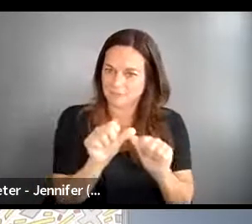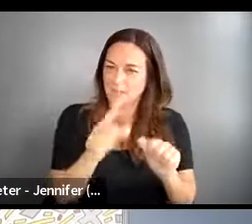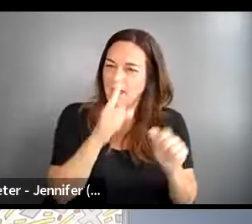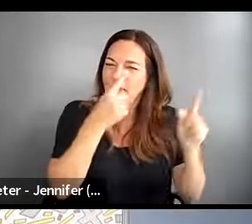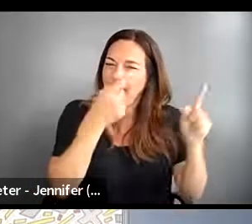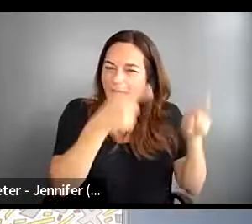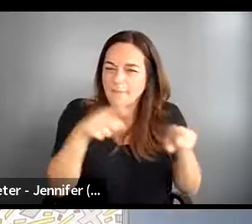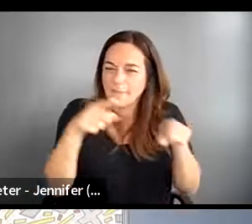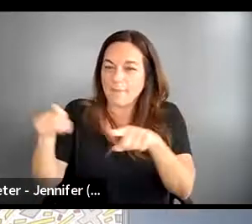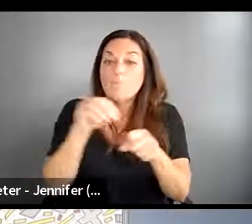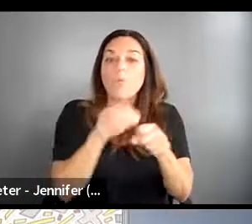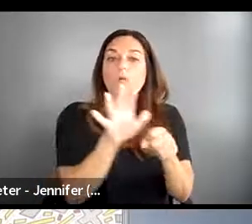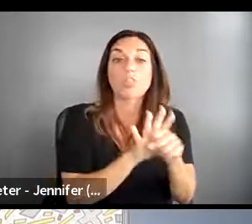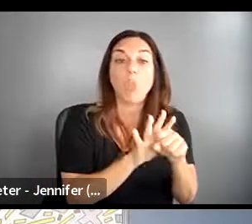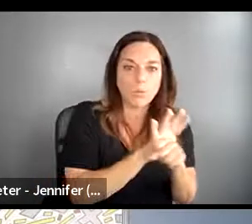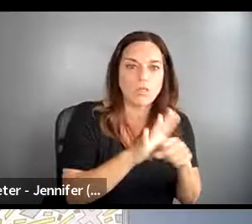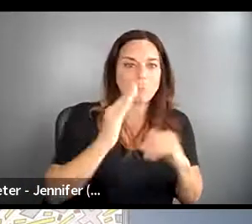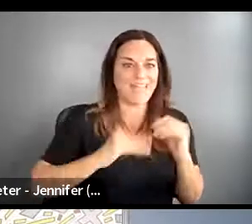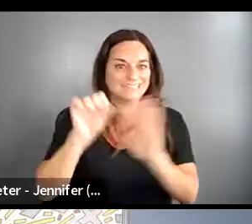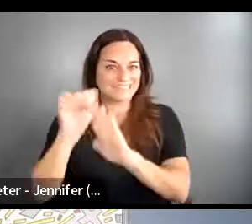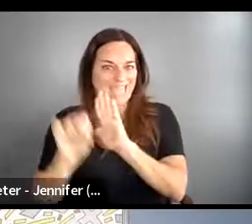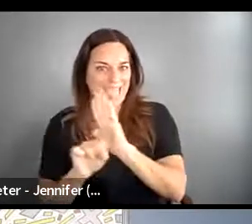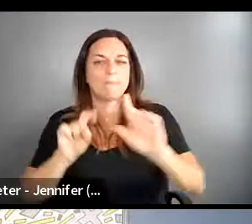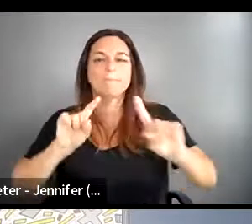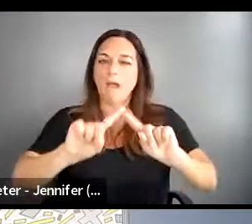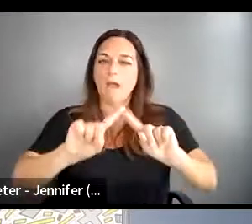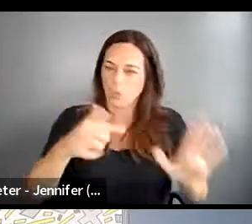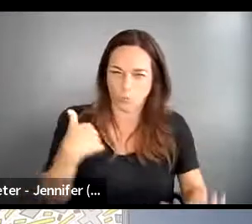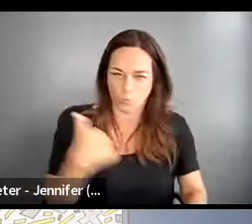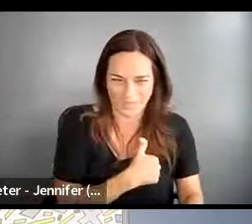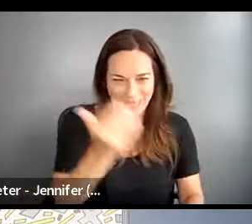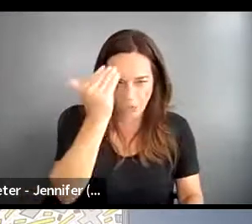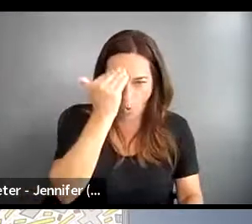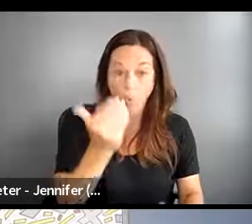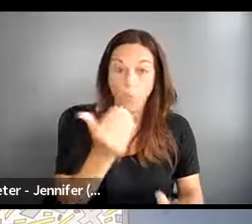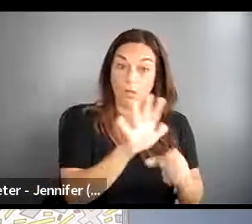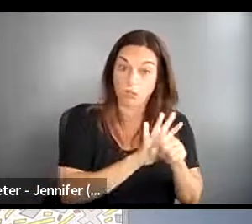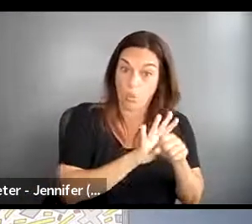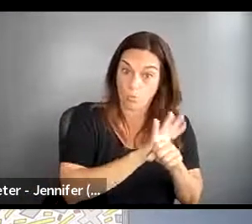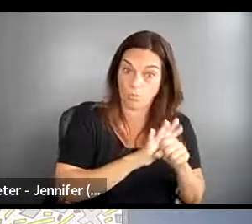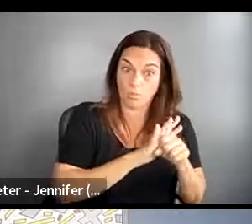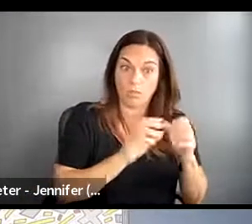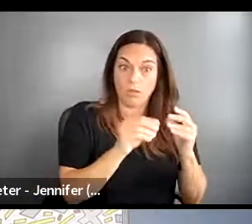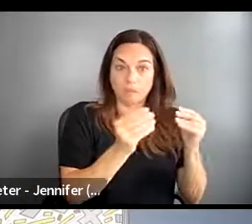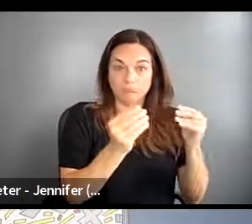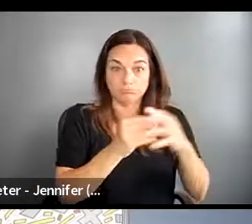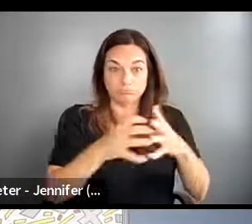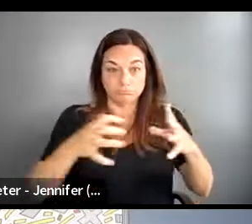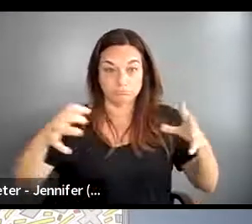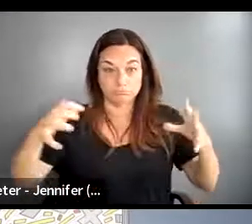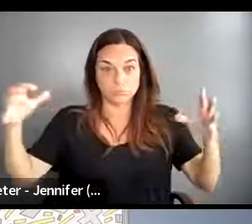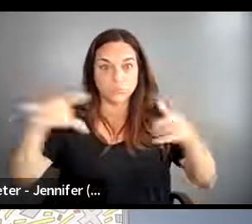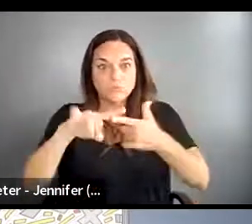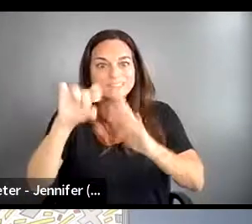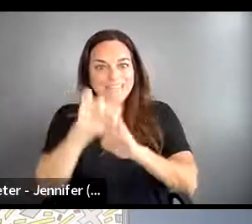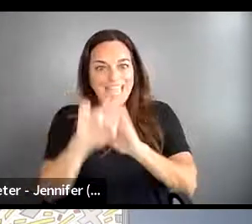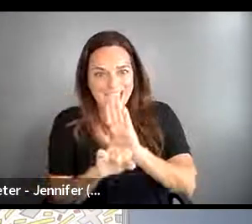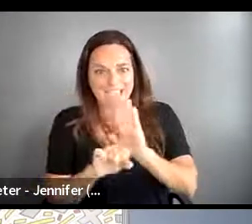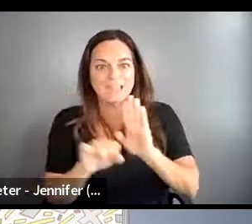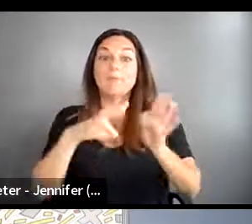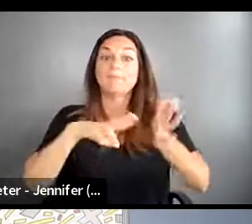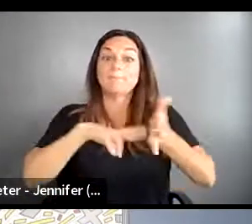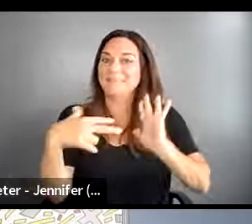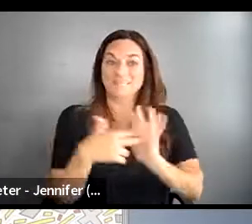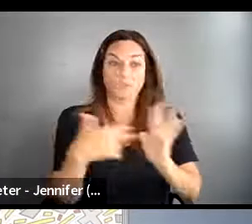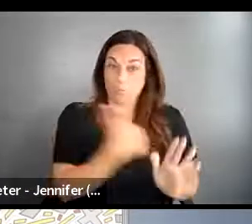on a local level than a statewide level, but as we all know, municipal and local things feed up into the state, which means we should